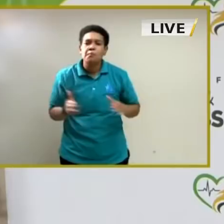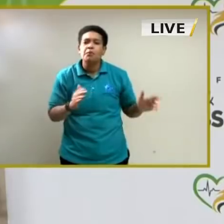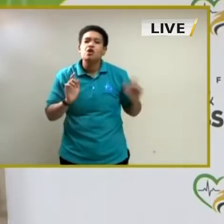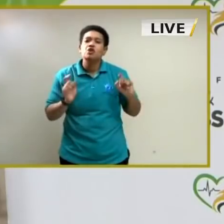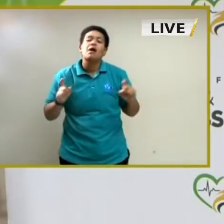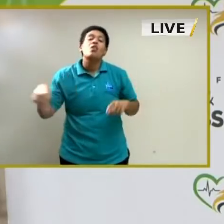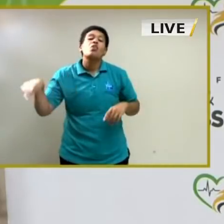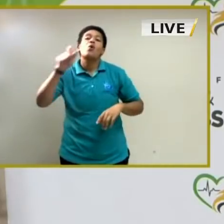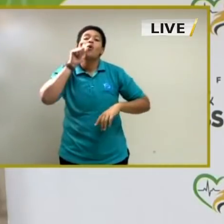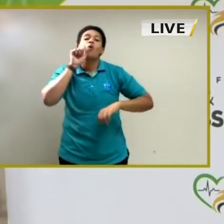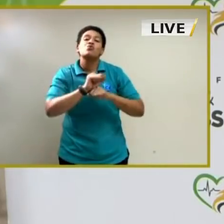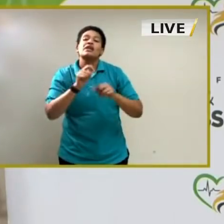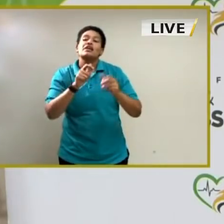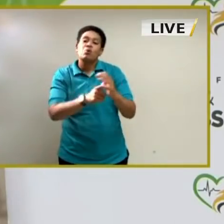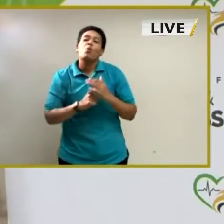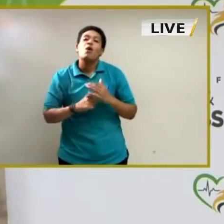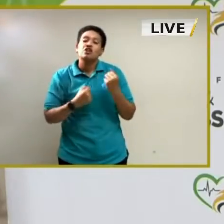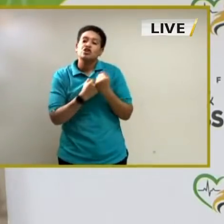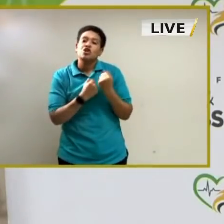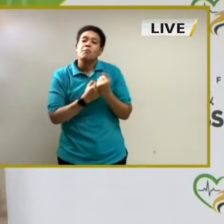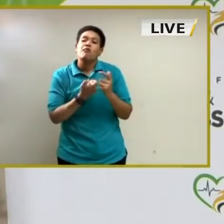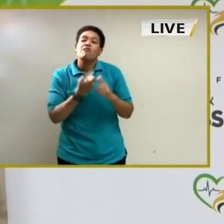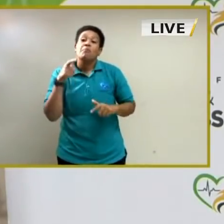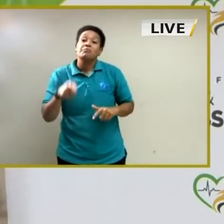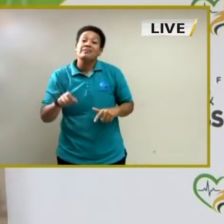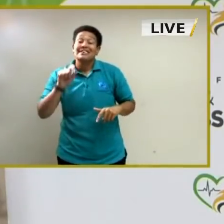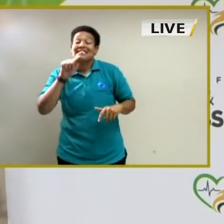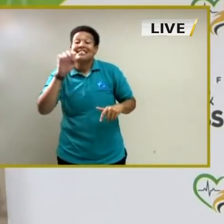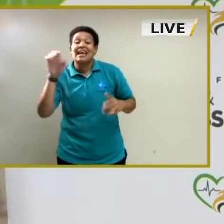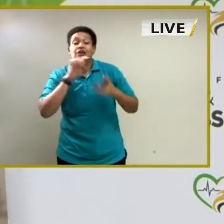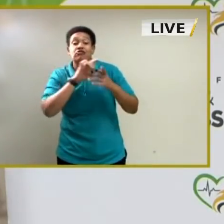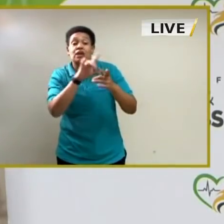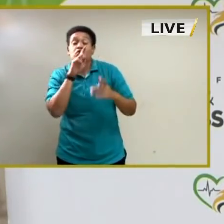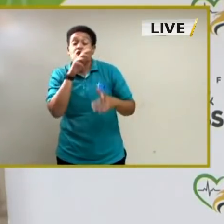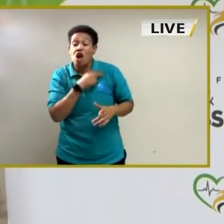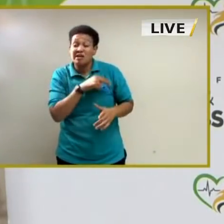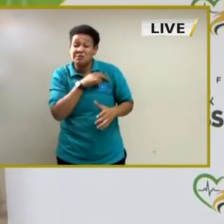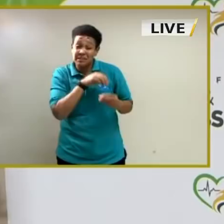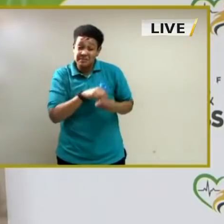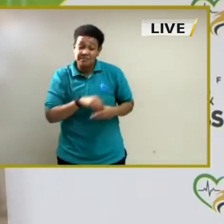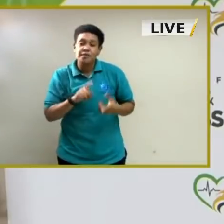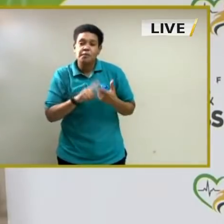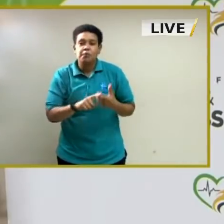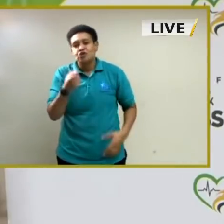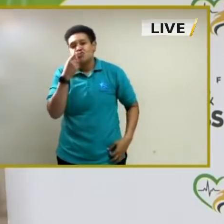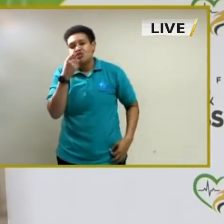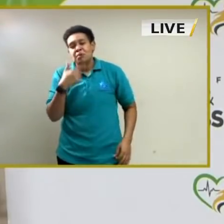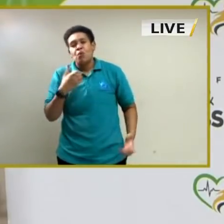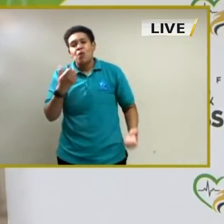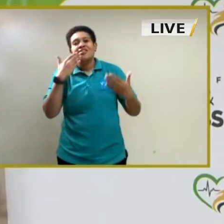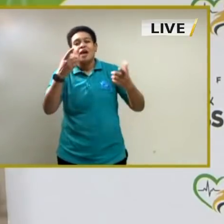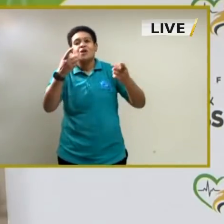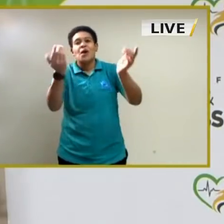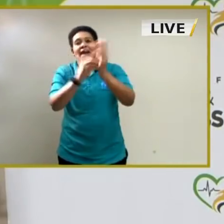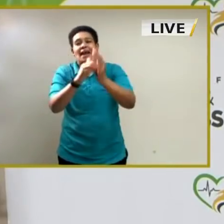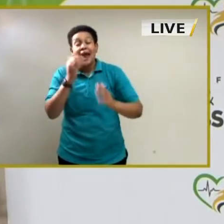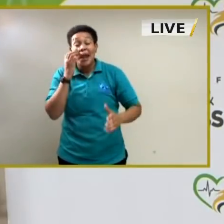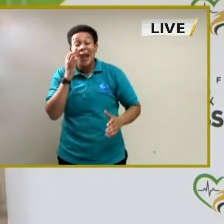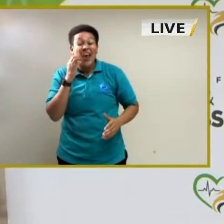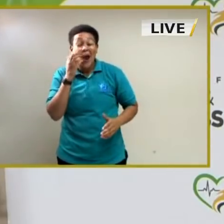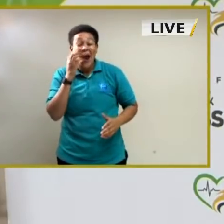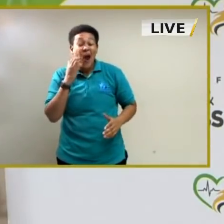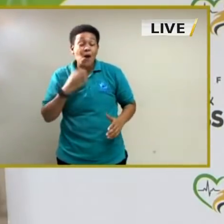require support from the state in terms of hospitalization and treatment. I want to thank you again. I want to